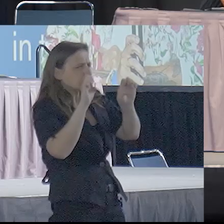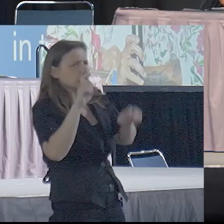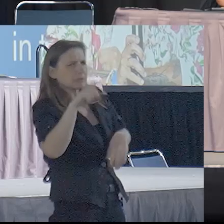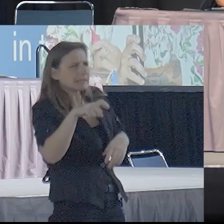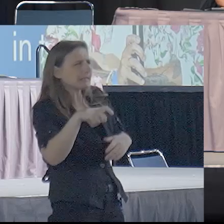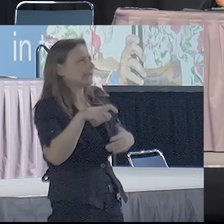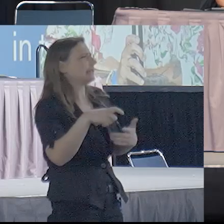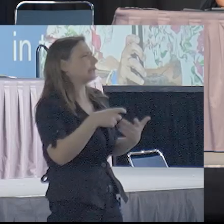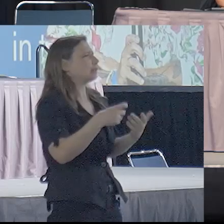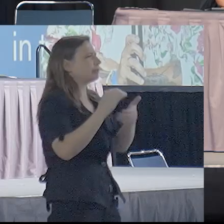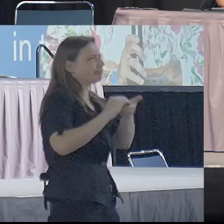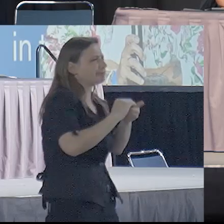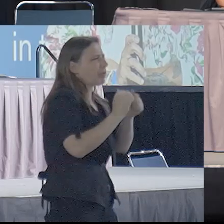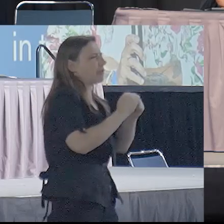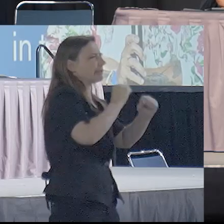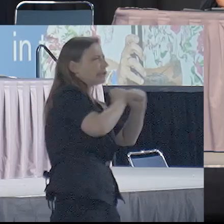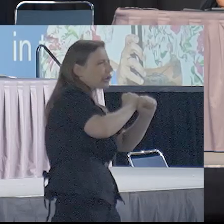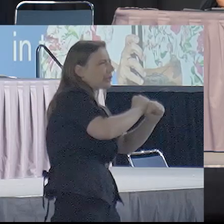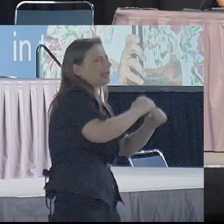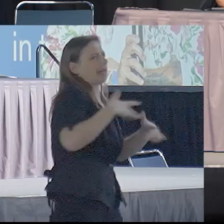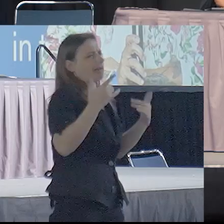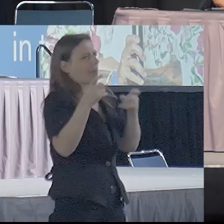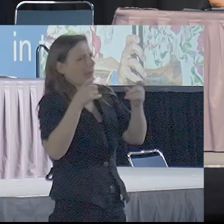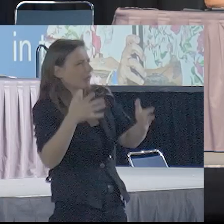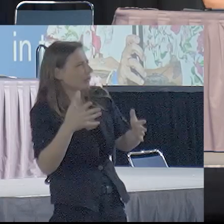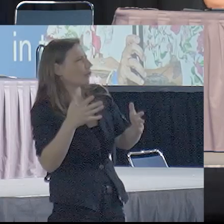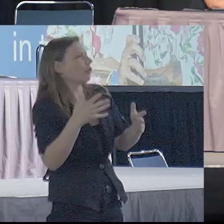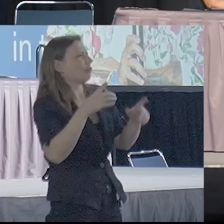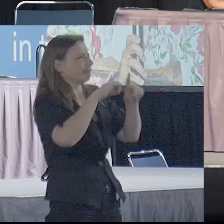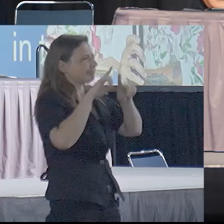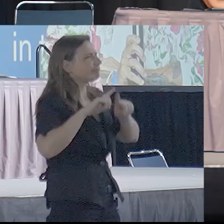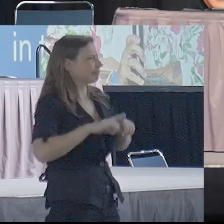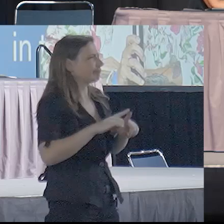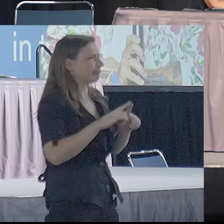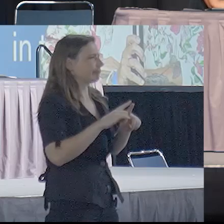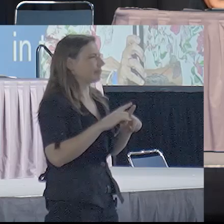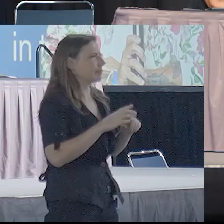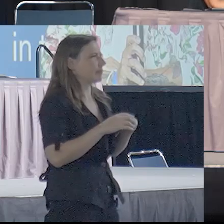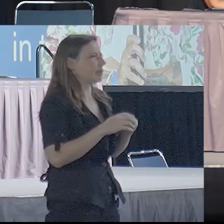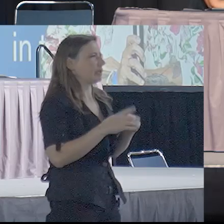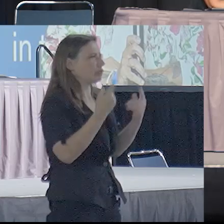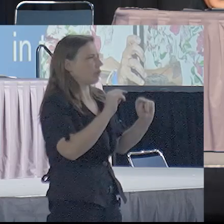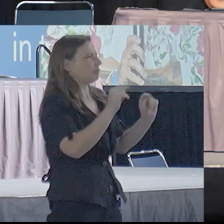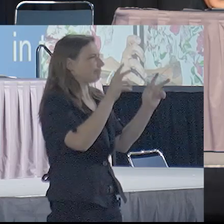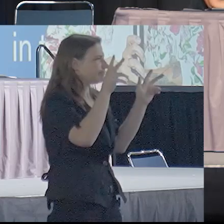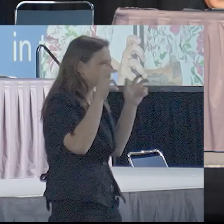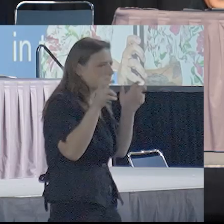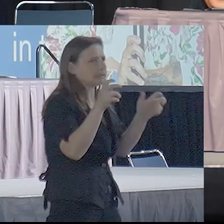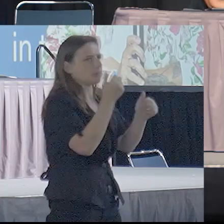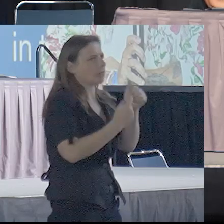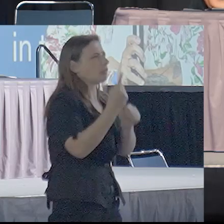security department, event management, guest experience, really layering in all of their input from an